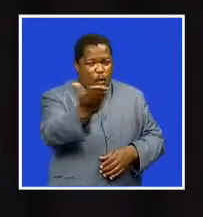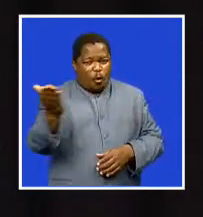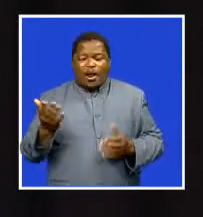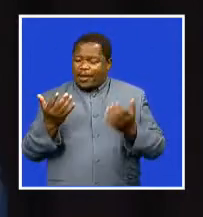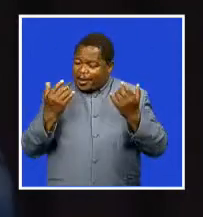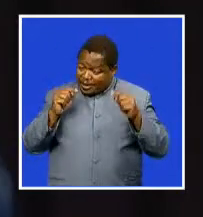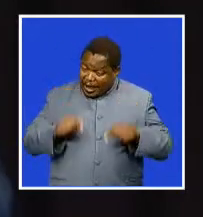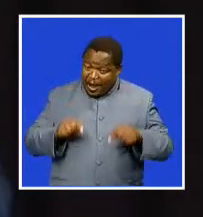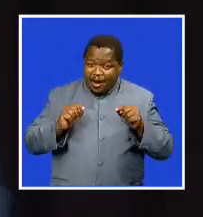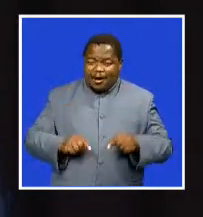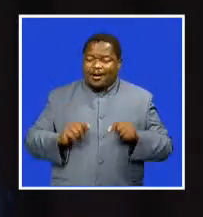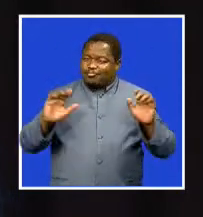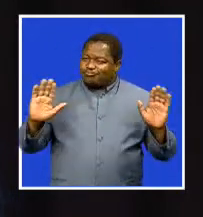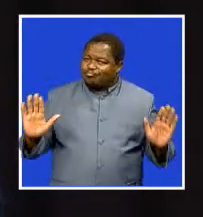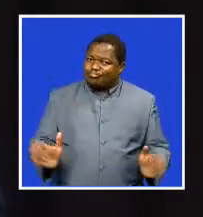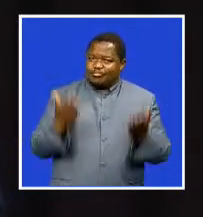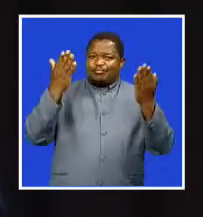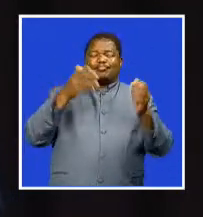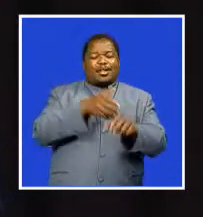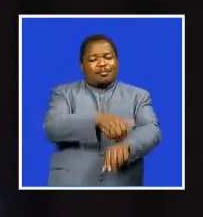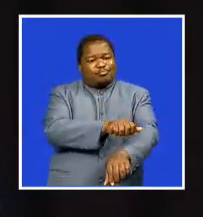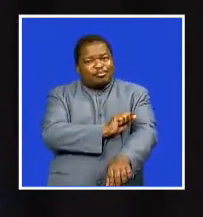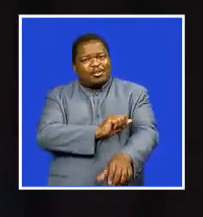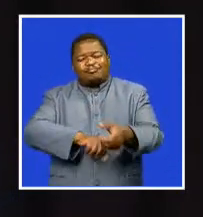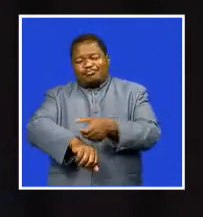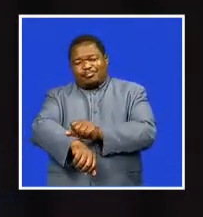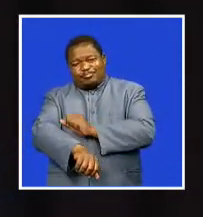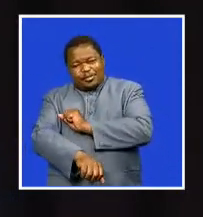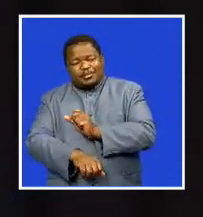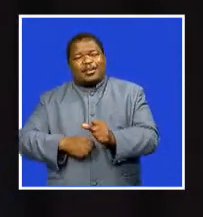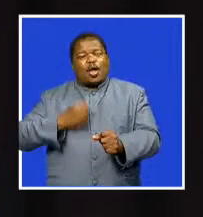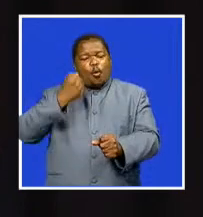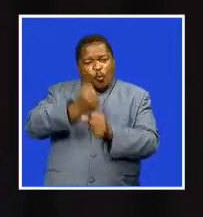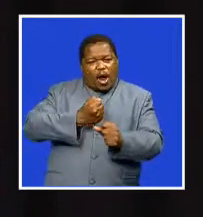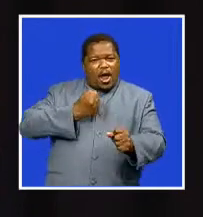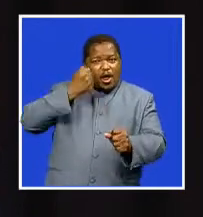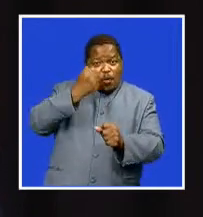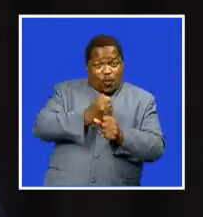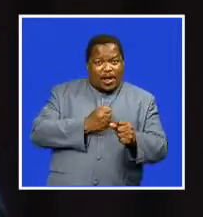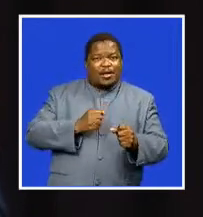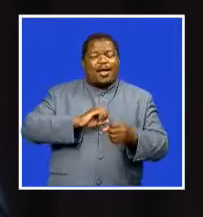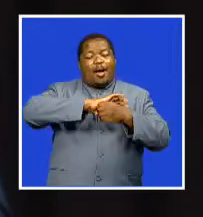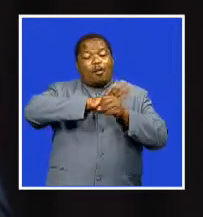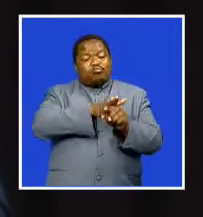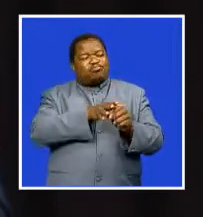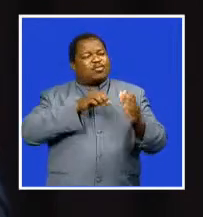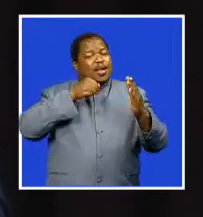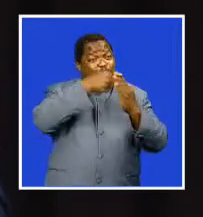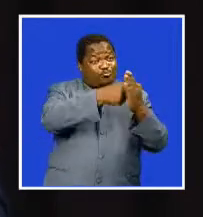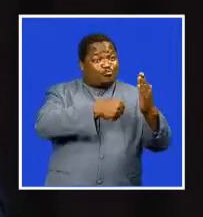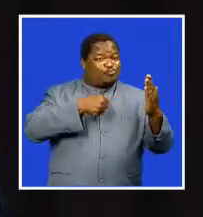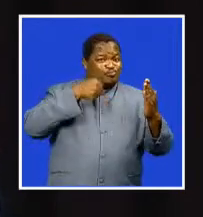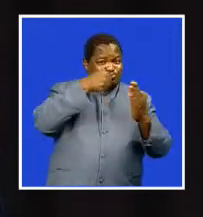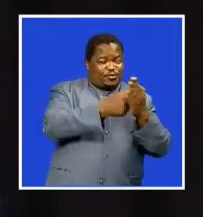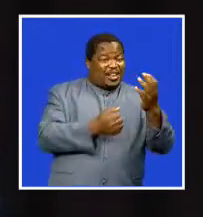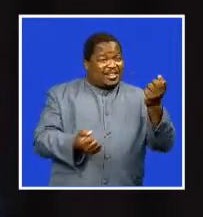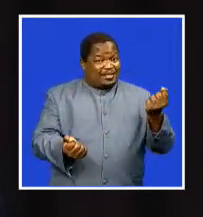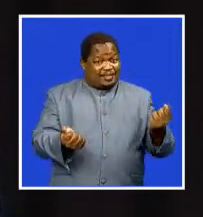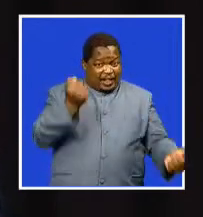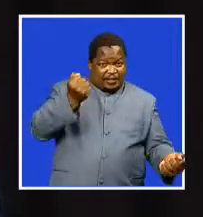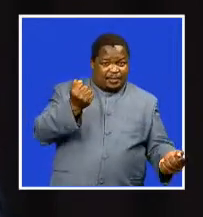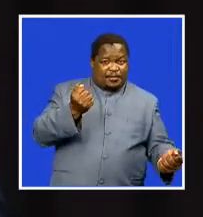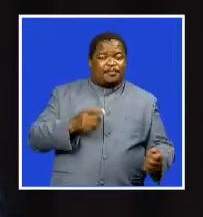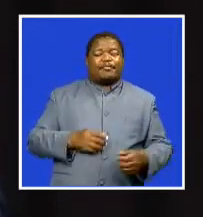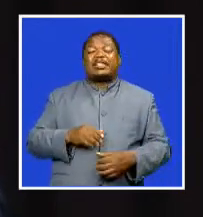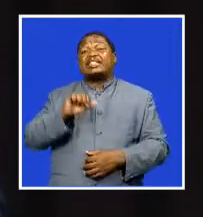cannot all be frontline health workers, all of us can definitely be agents of change